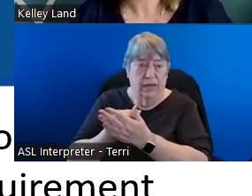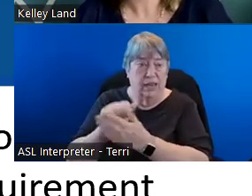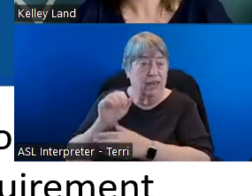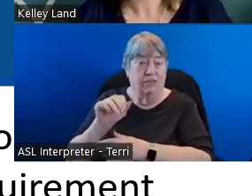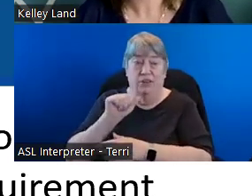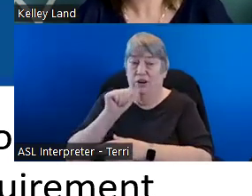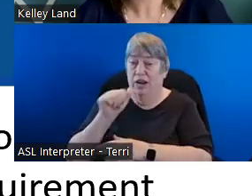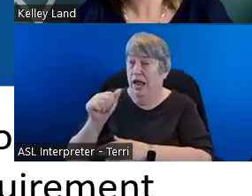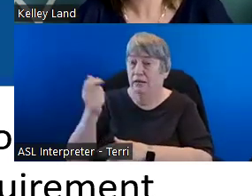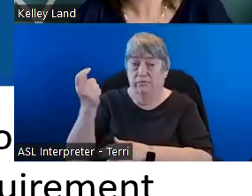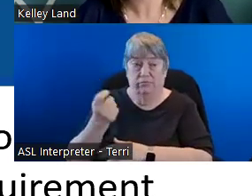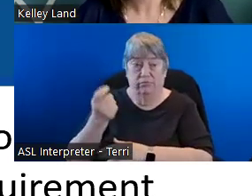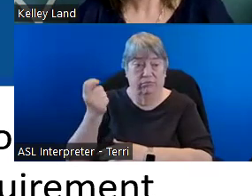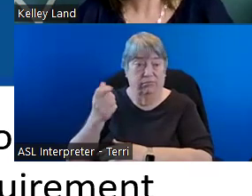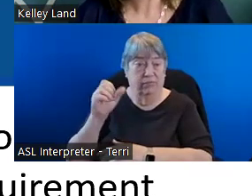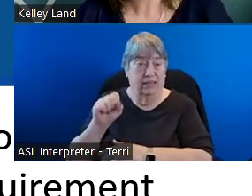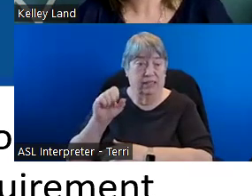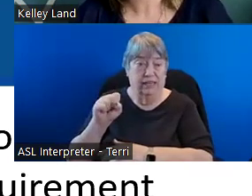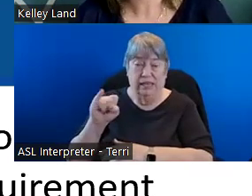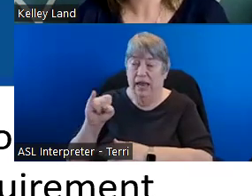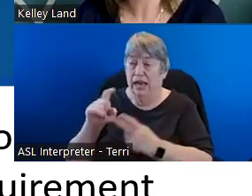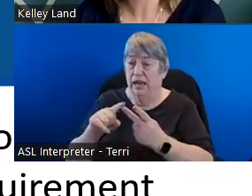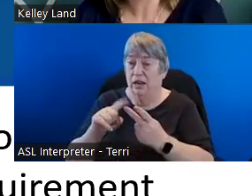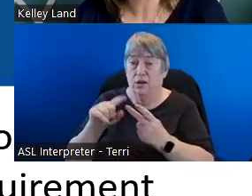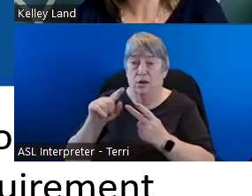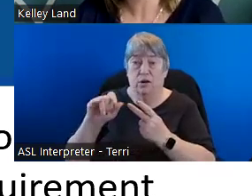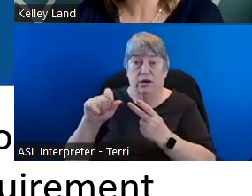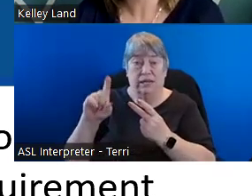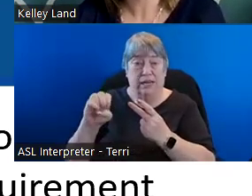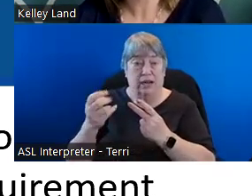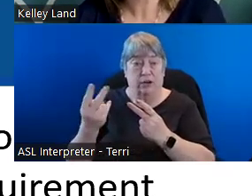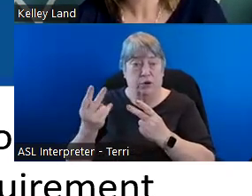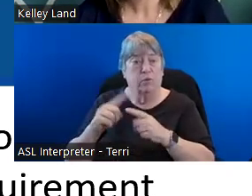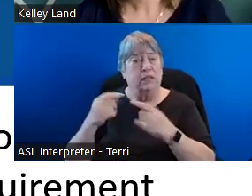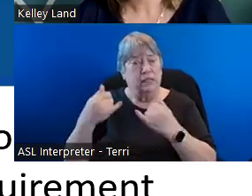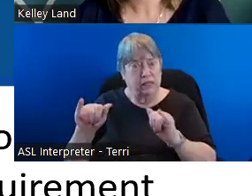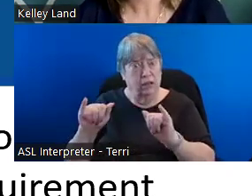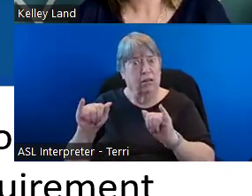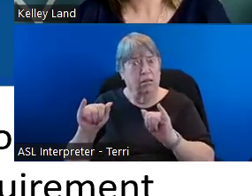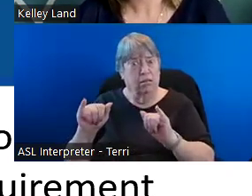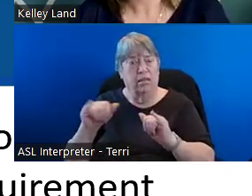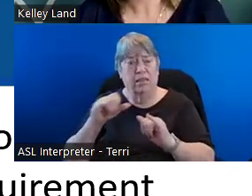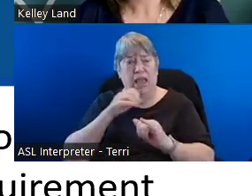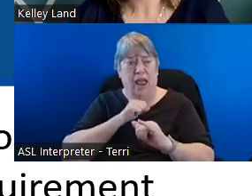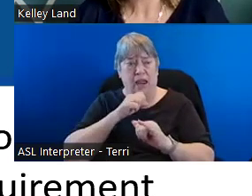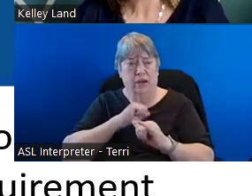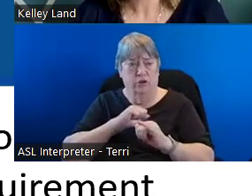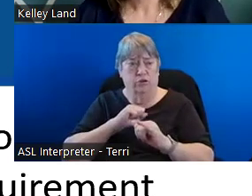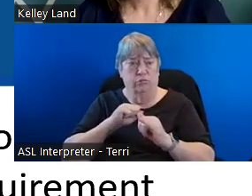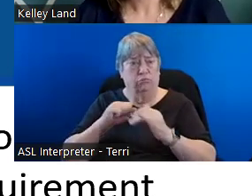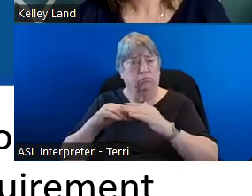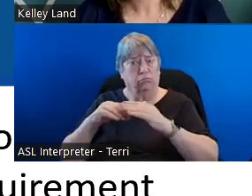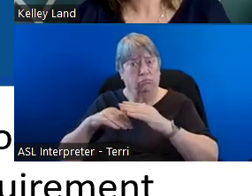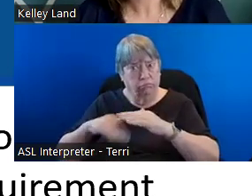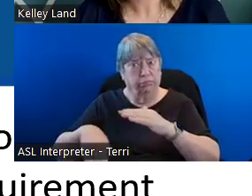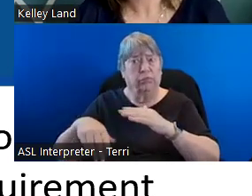of SSI or Title II, it does not, but they still meet the age requirement, the disability age requirement,